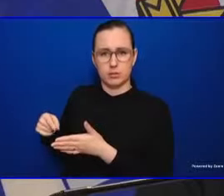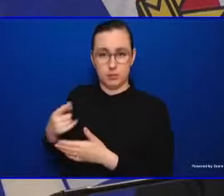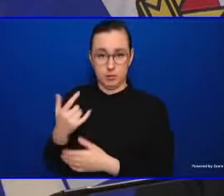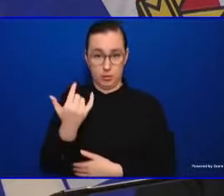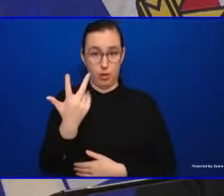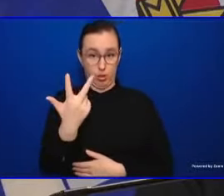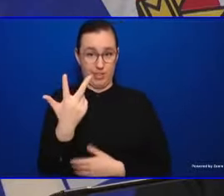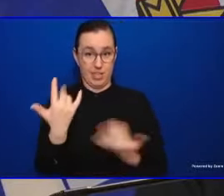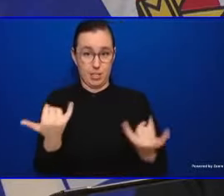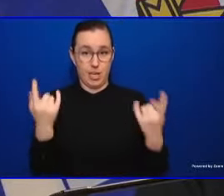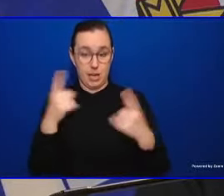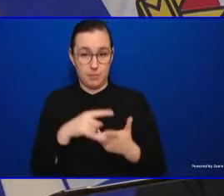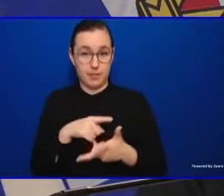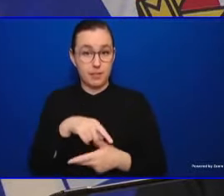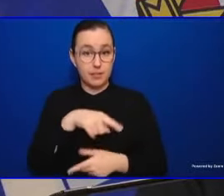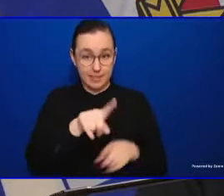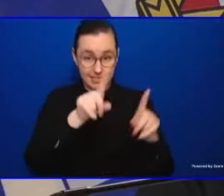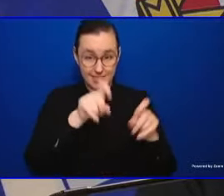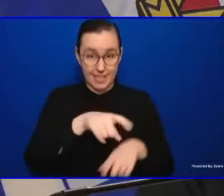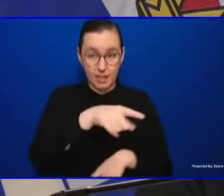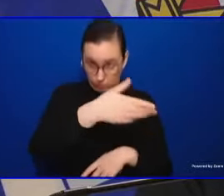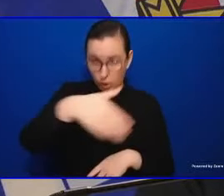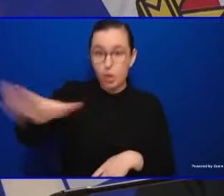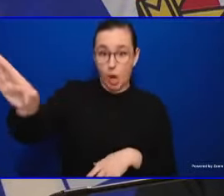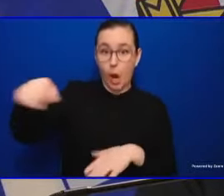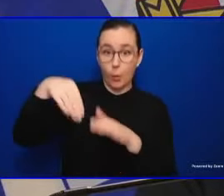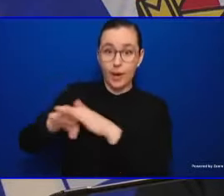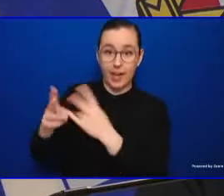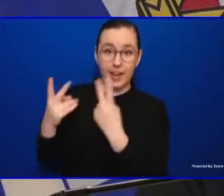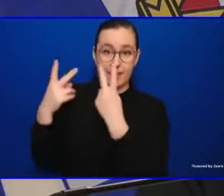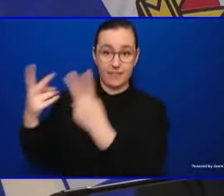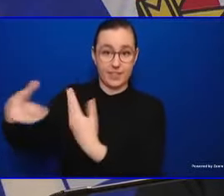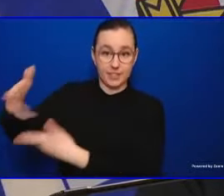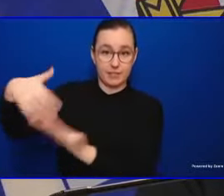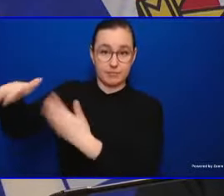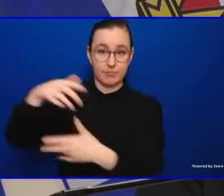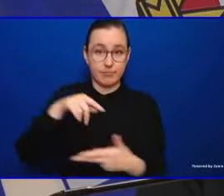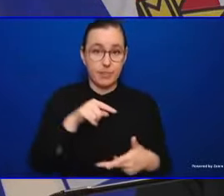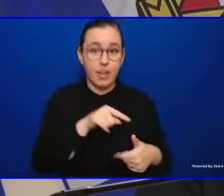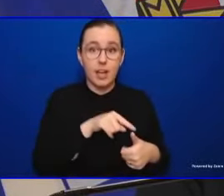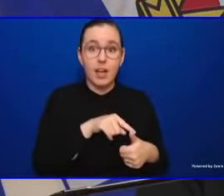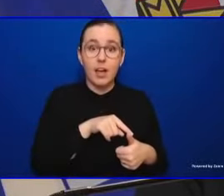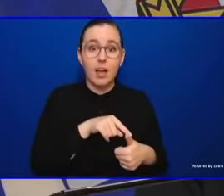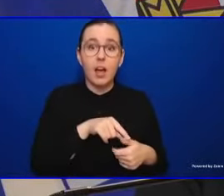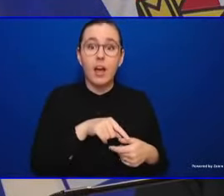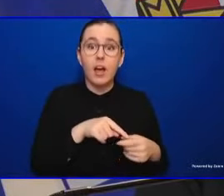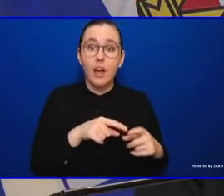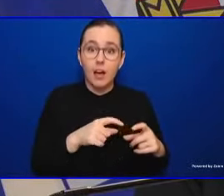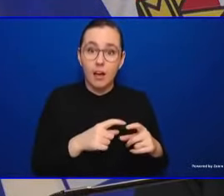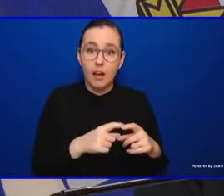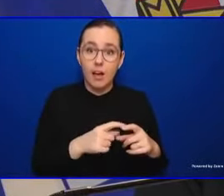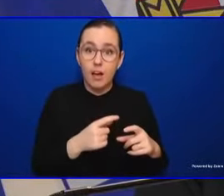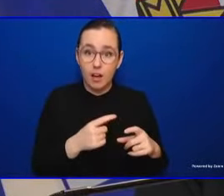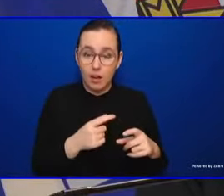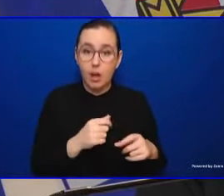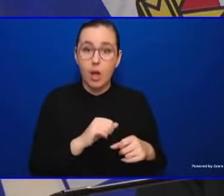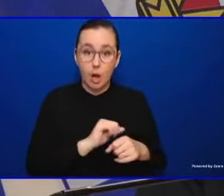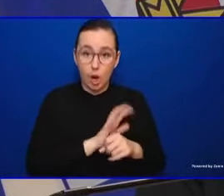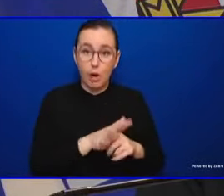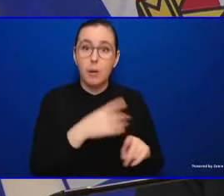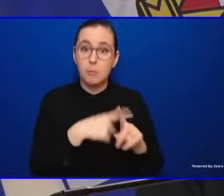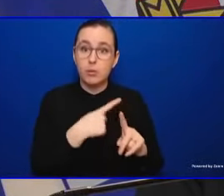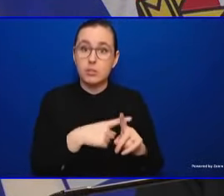make any sense. And the employee says, even if it's positive, they're allowed to go in because the rapid tests aren't as reliable in the